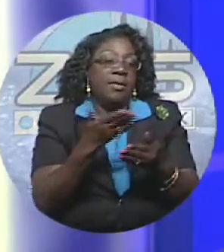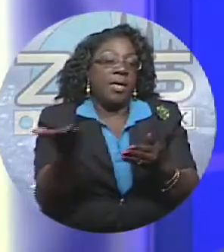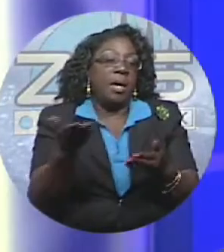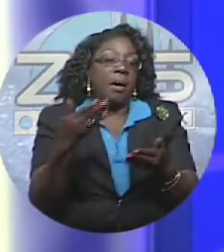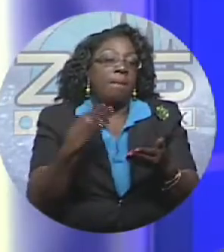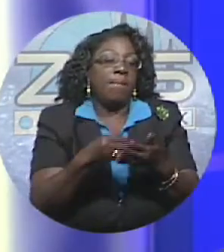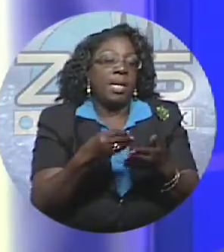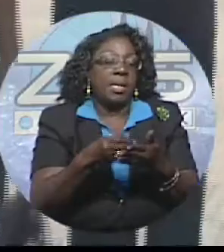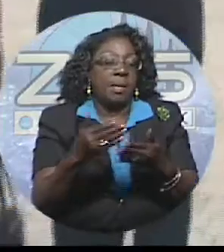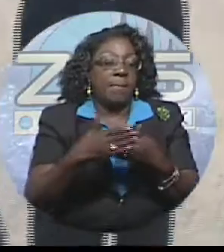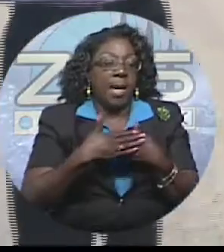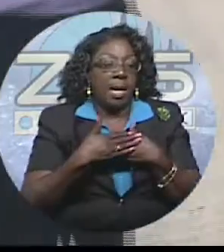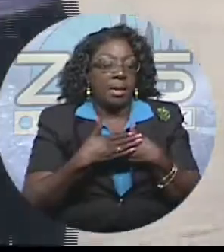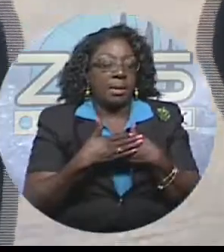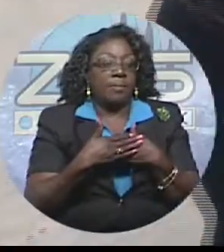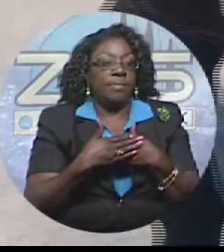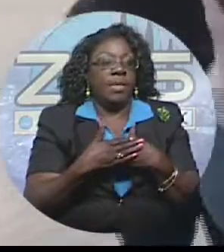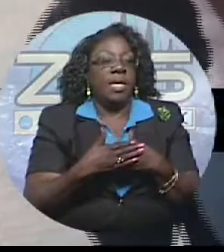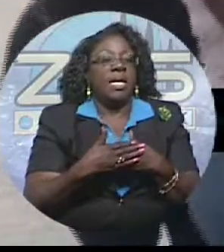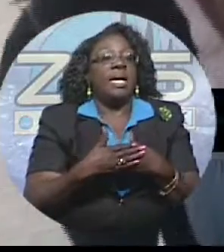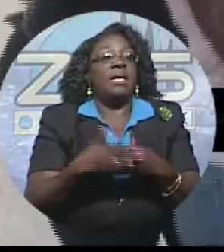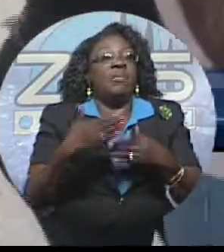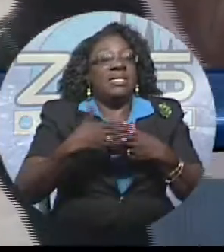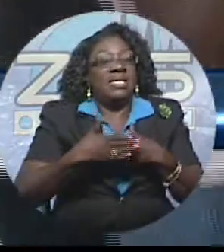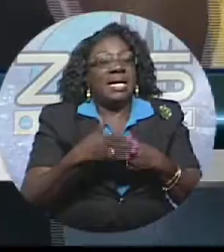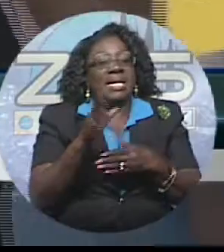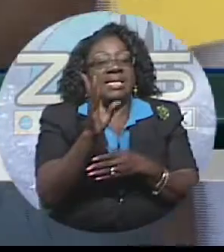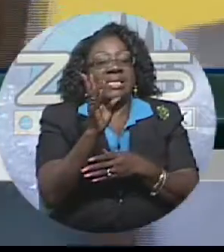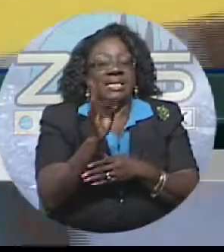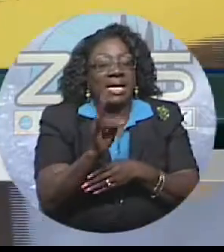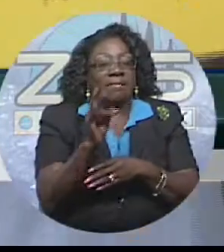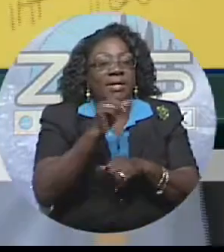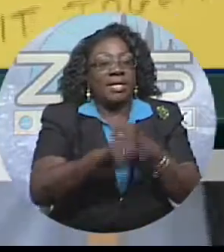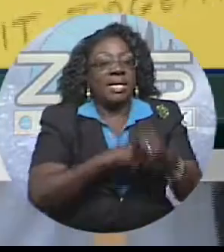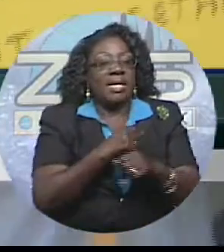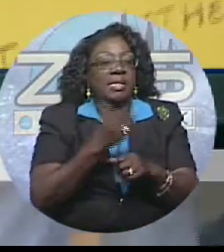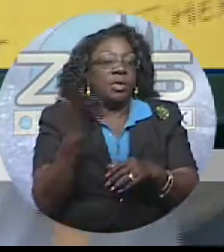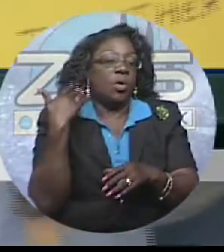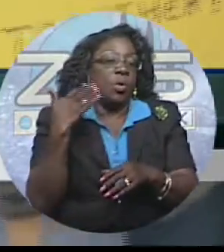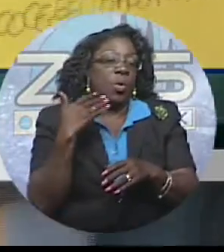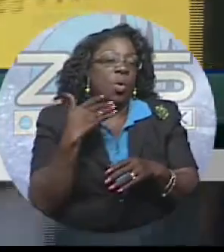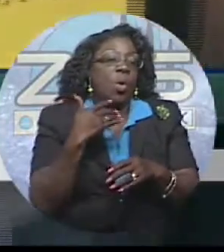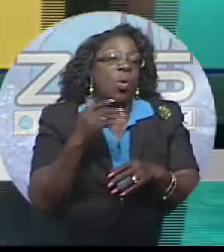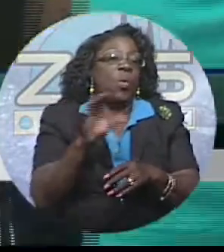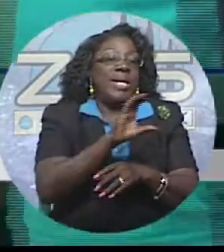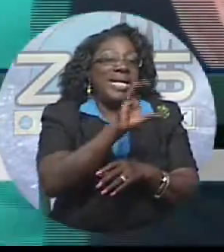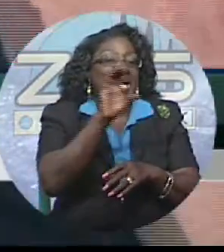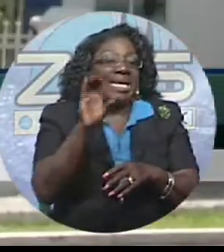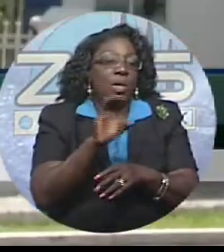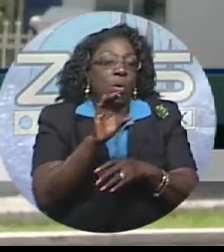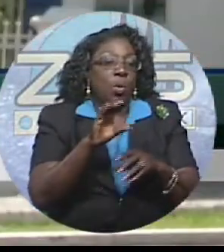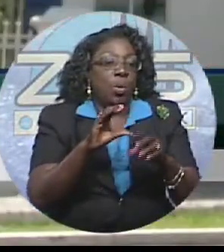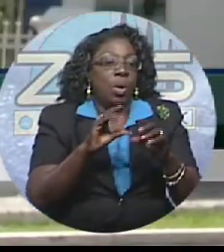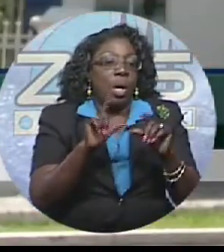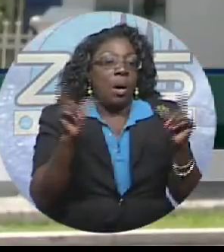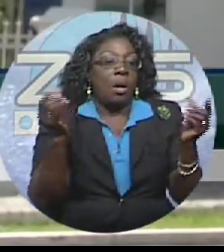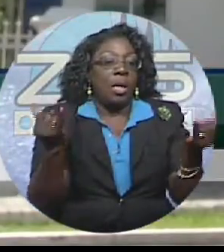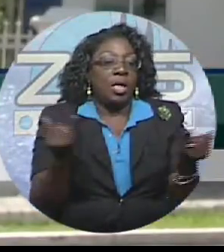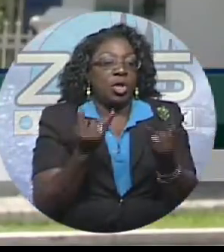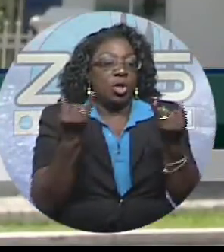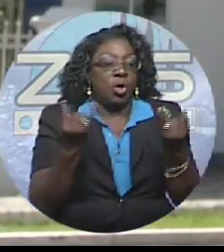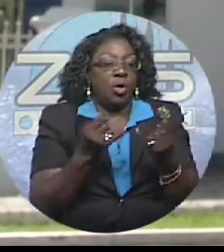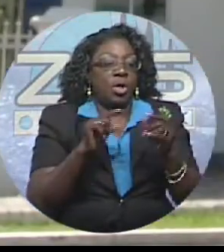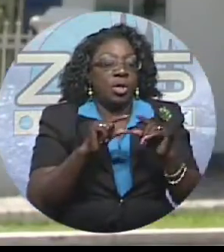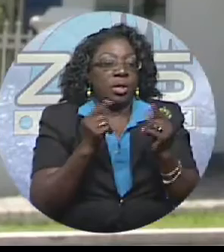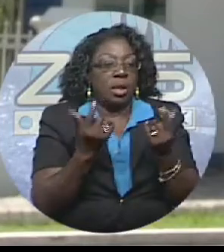reports. It was nearly 7 years ago when 14,000 CLECO policyholders here in the Bahamas were financially